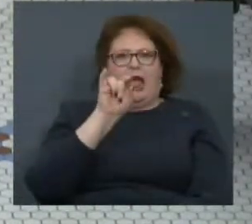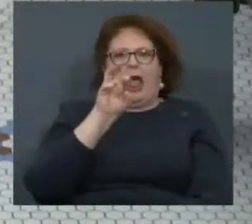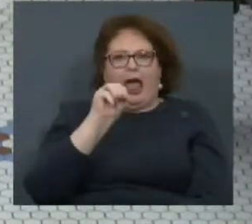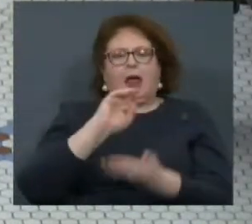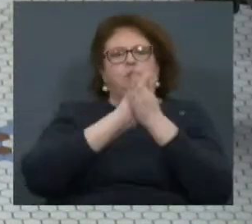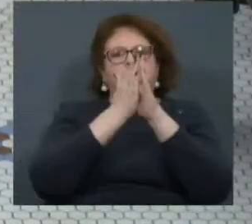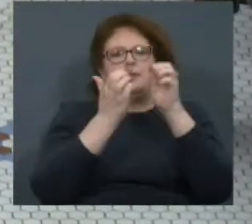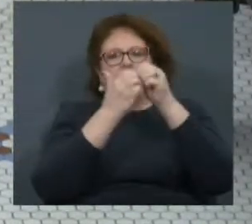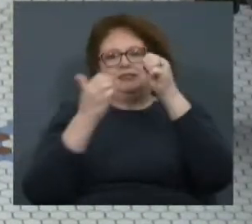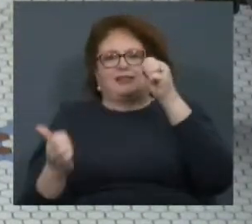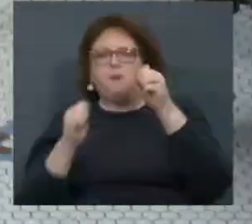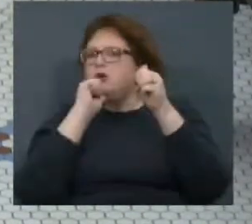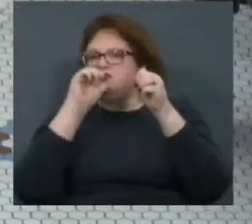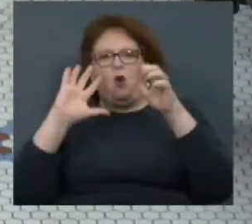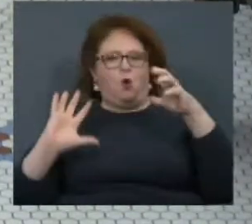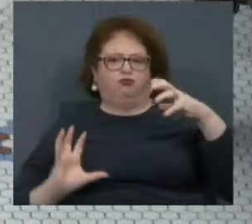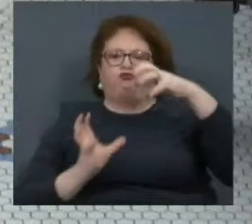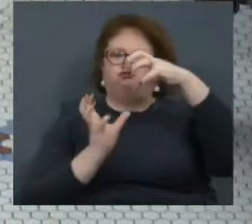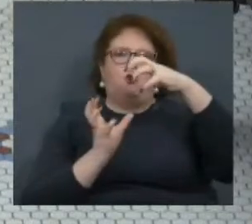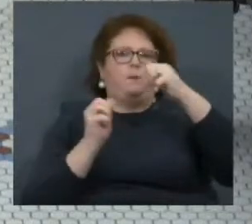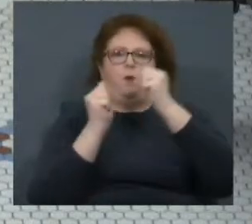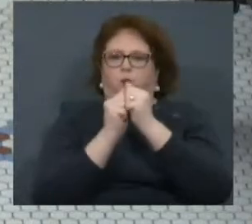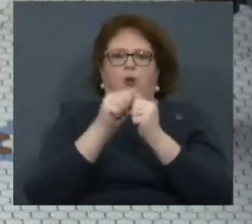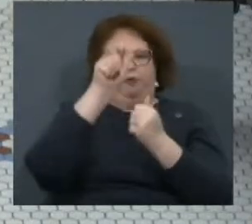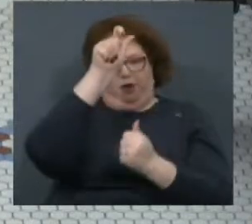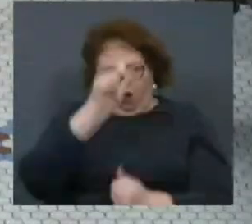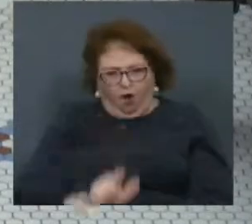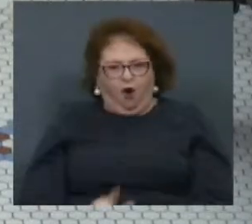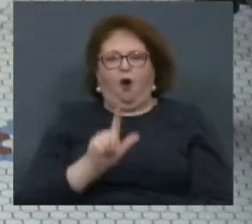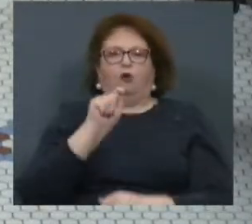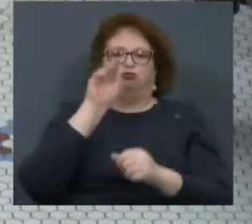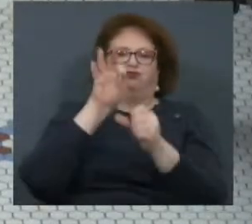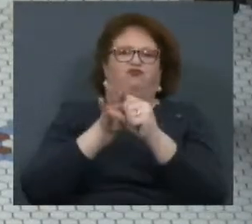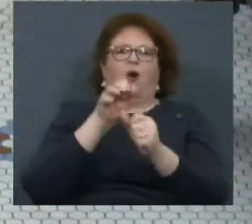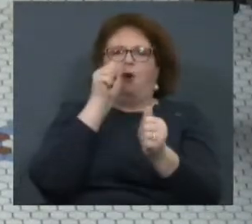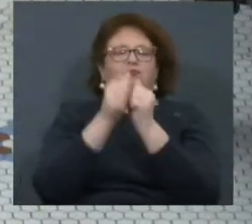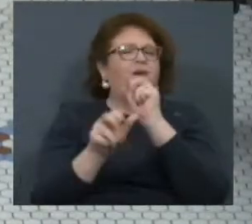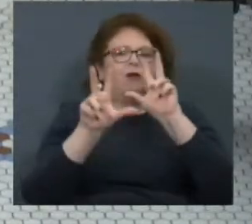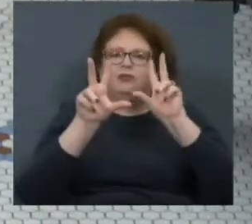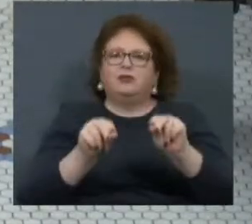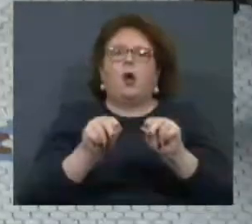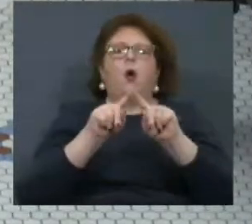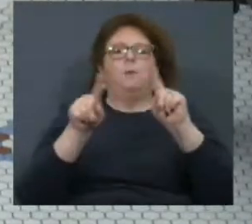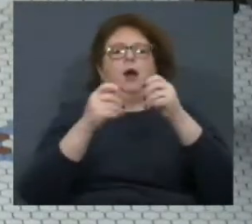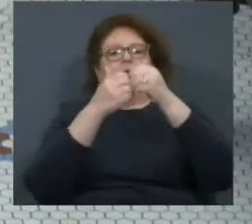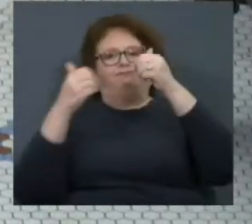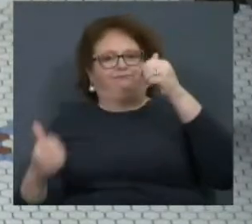a chance. Don't group these items. There's too much opposition here to keep this item grouped.